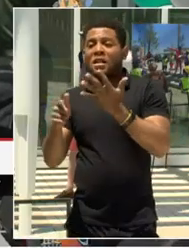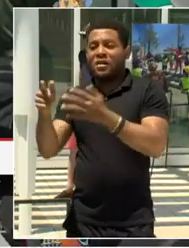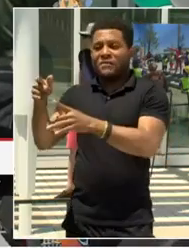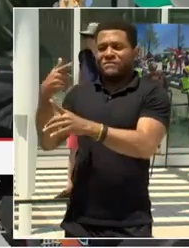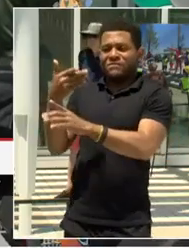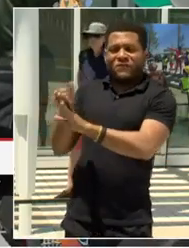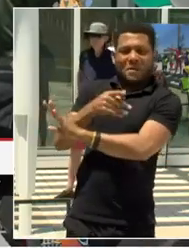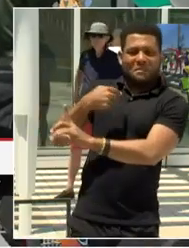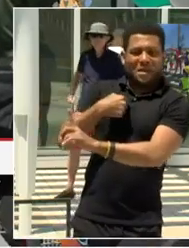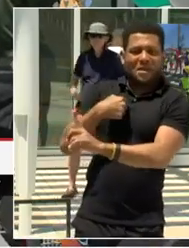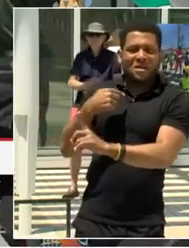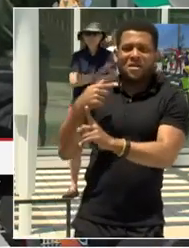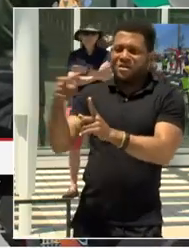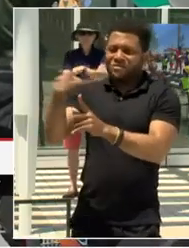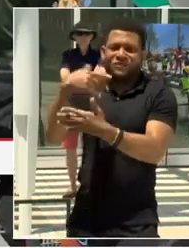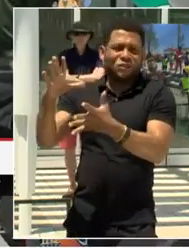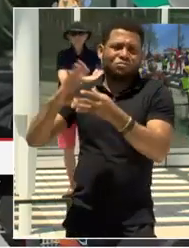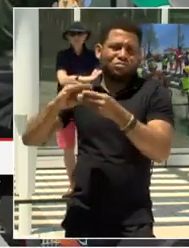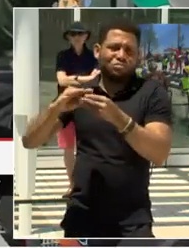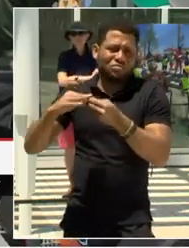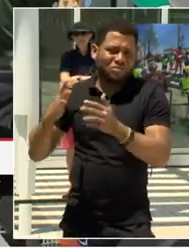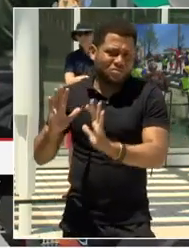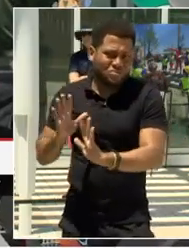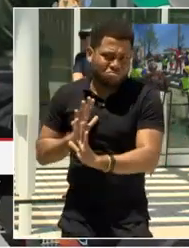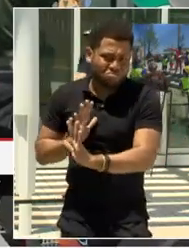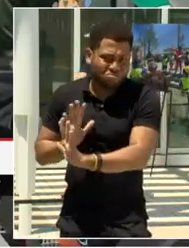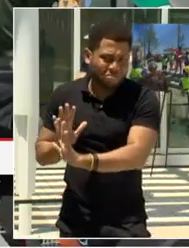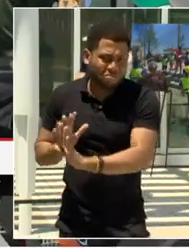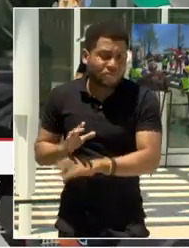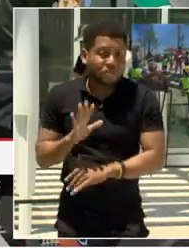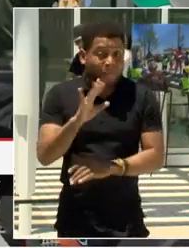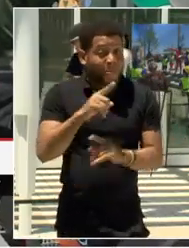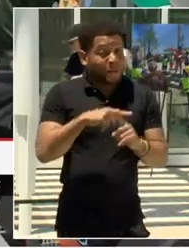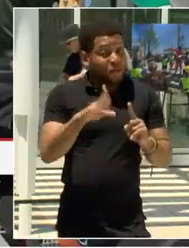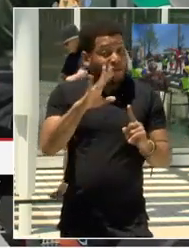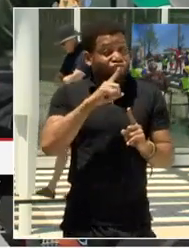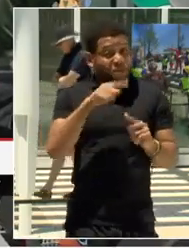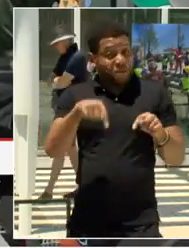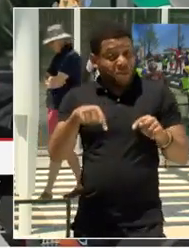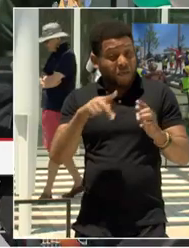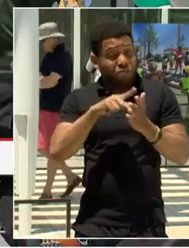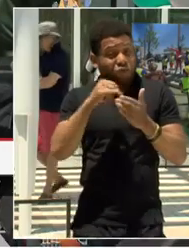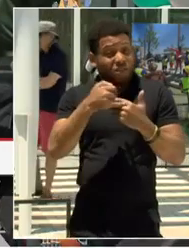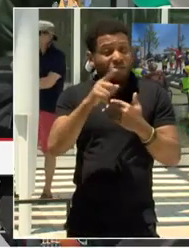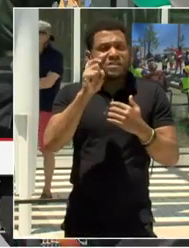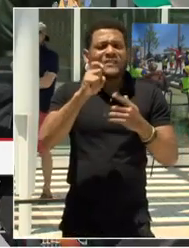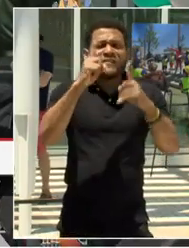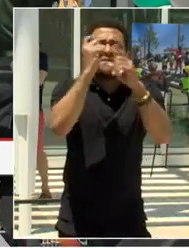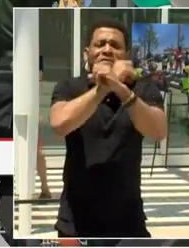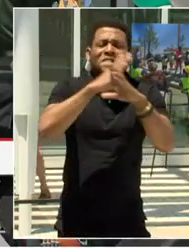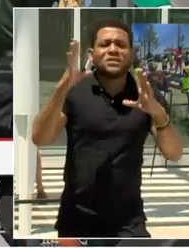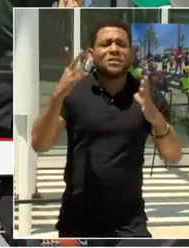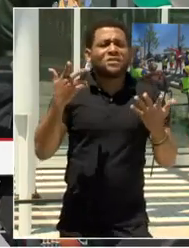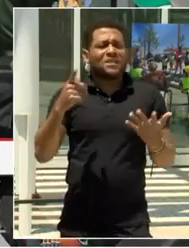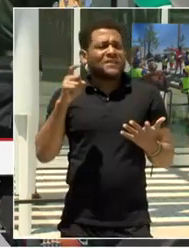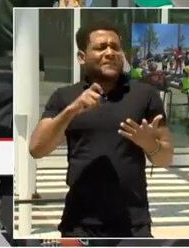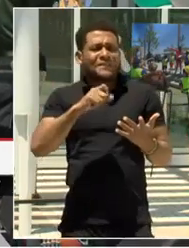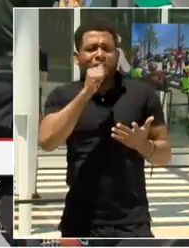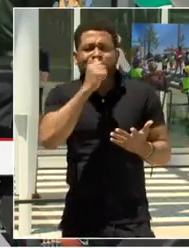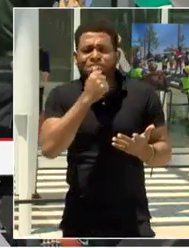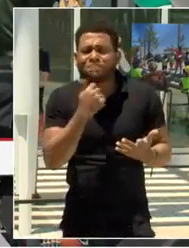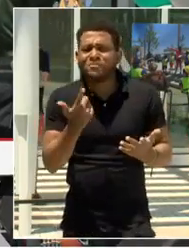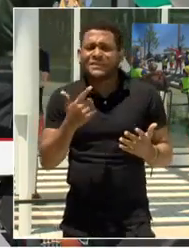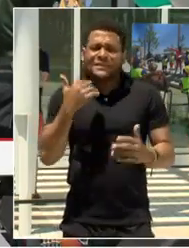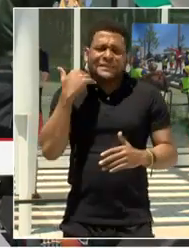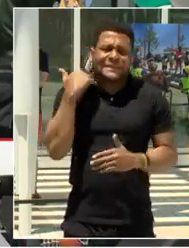starts with our mayor. This type of project takes vision, it takes grit, It takes resilience, it takes